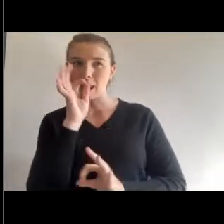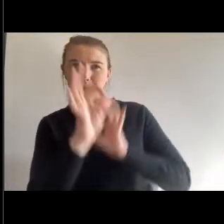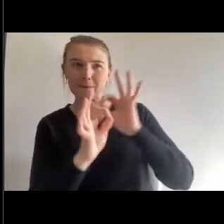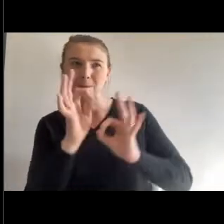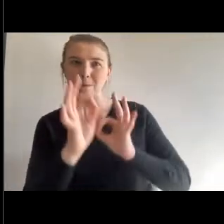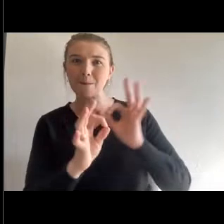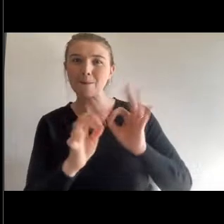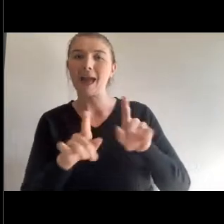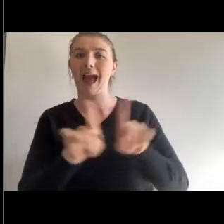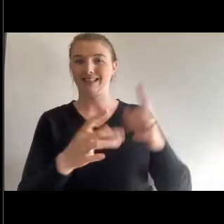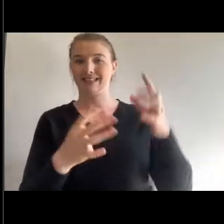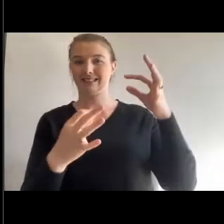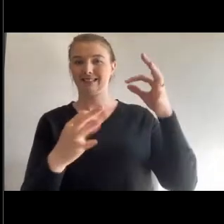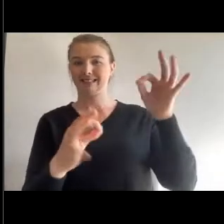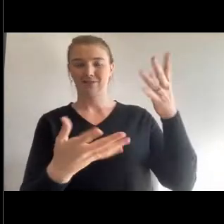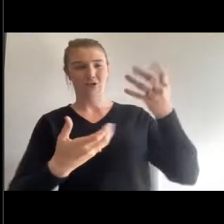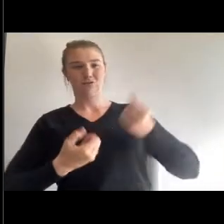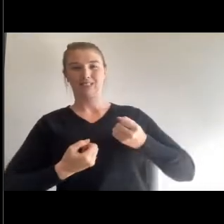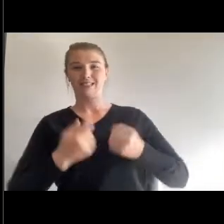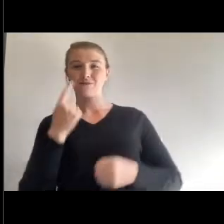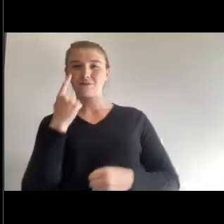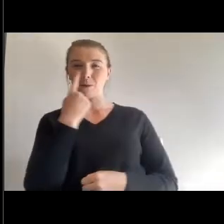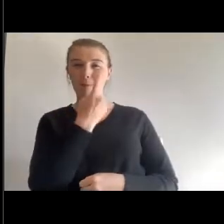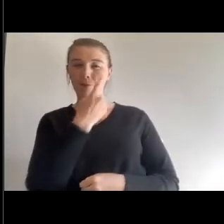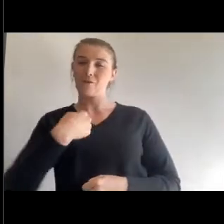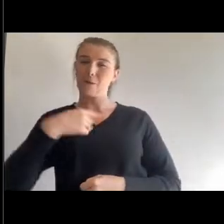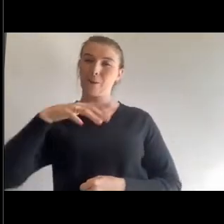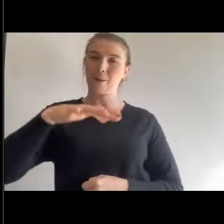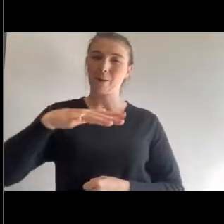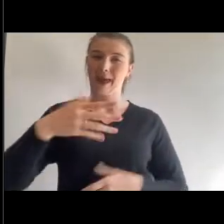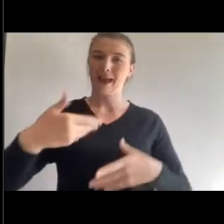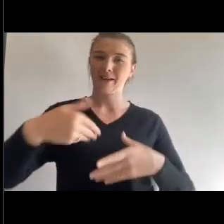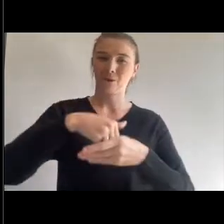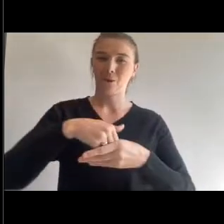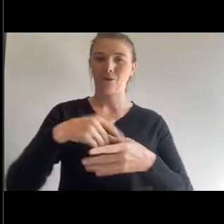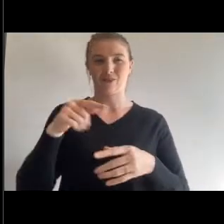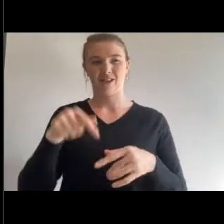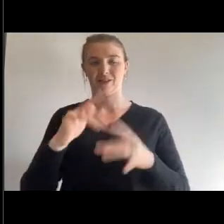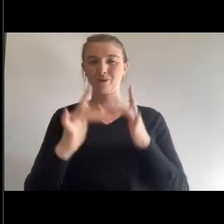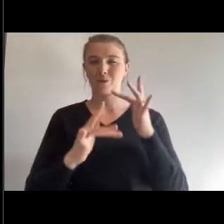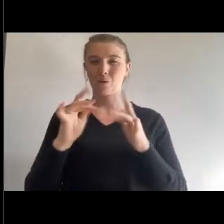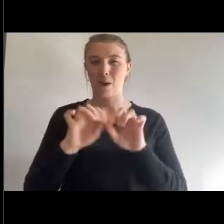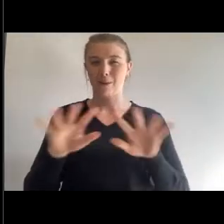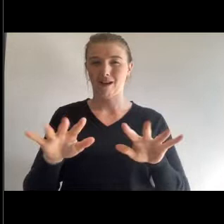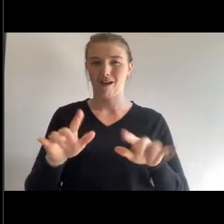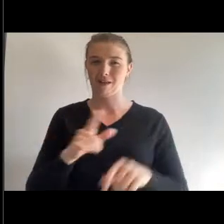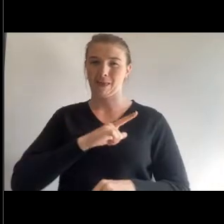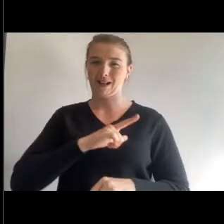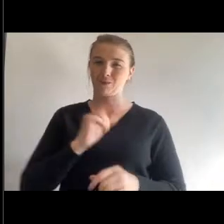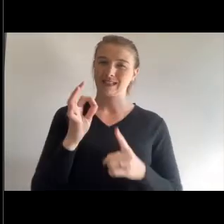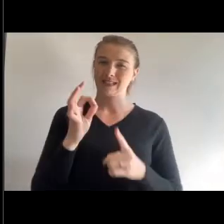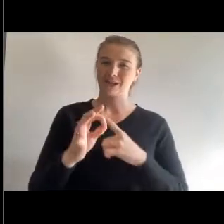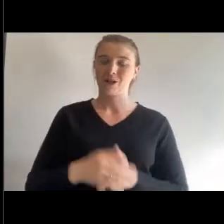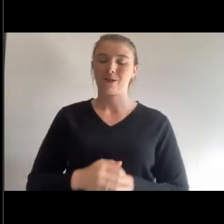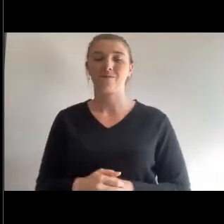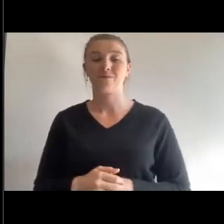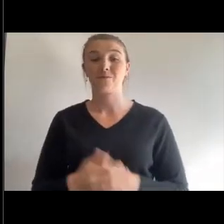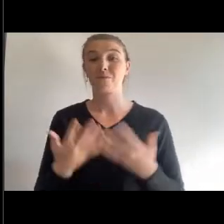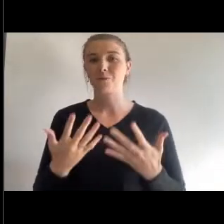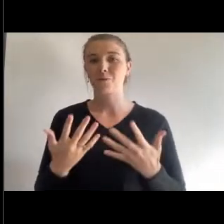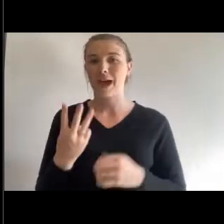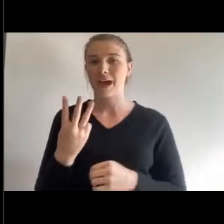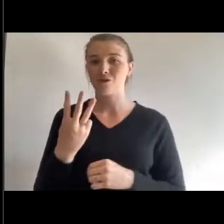to prove you were with us and you were what really made part of this webinar special. So we have three different guests with us today, and we are covering